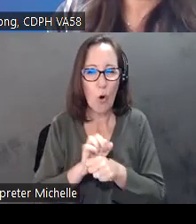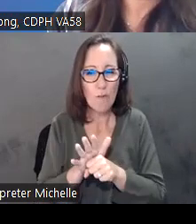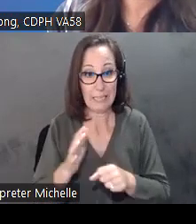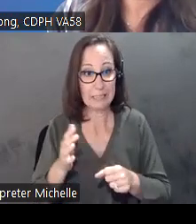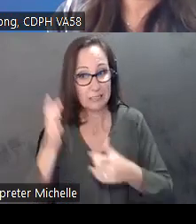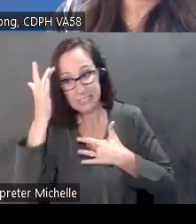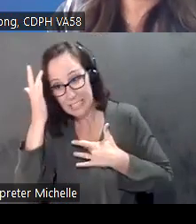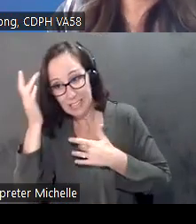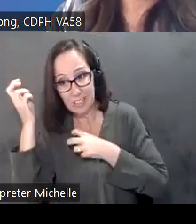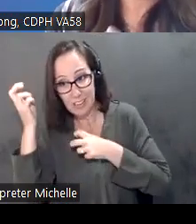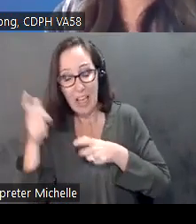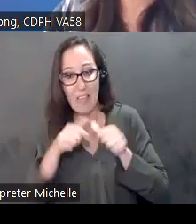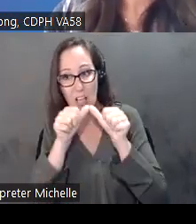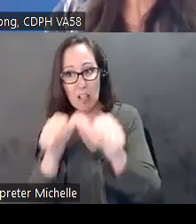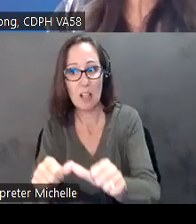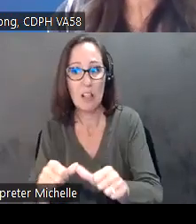well as some,